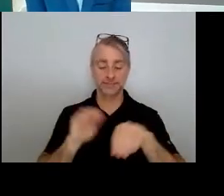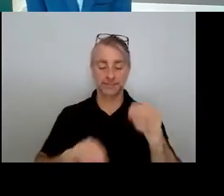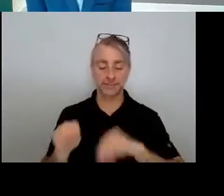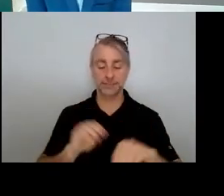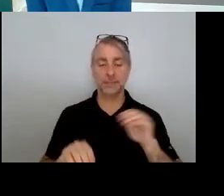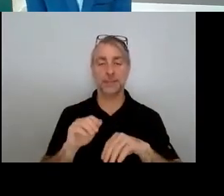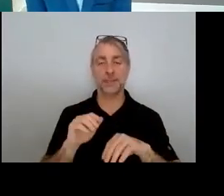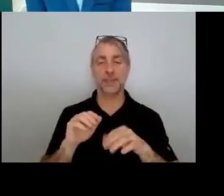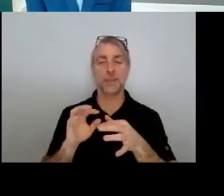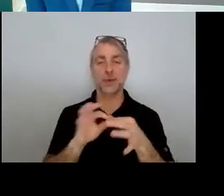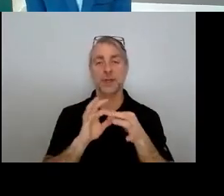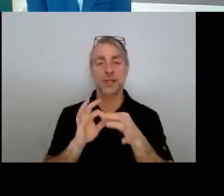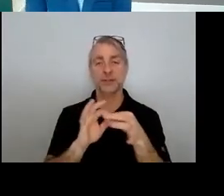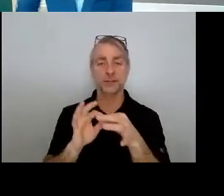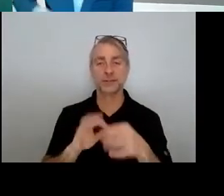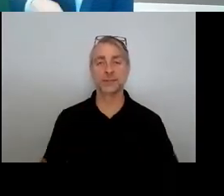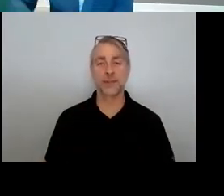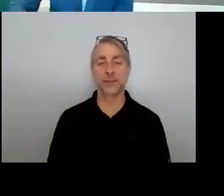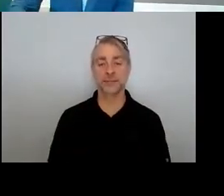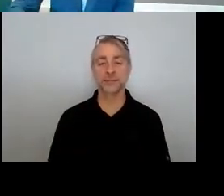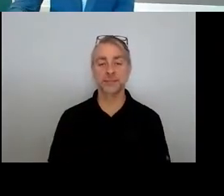correlations.